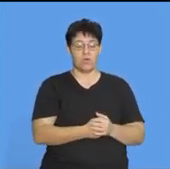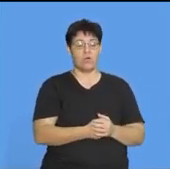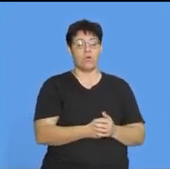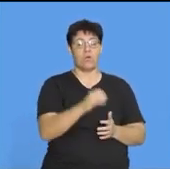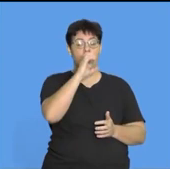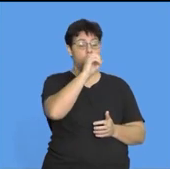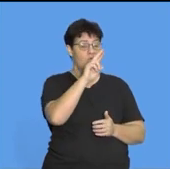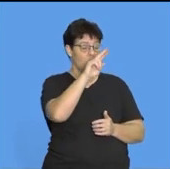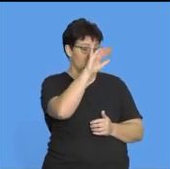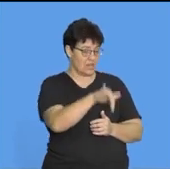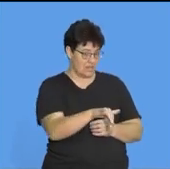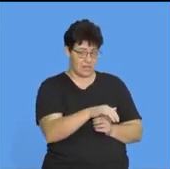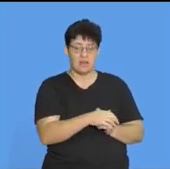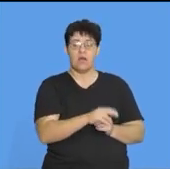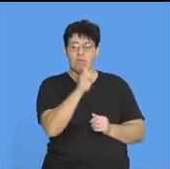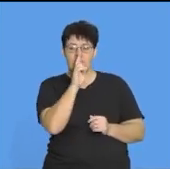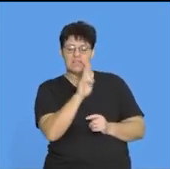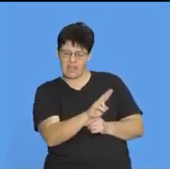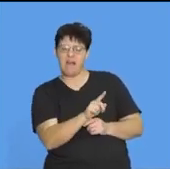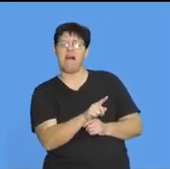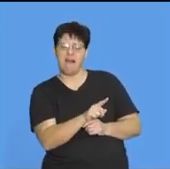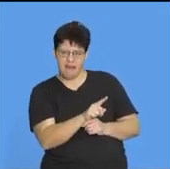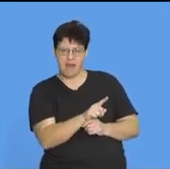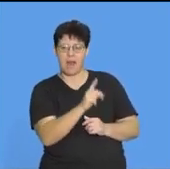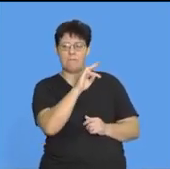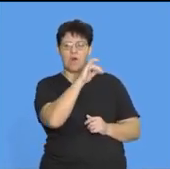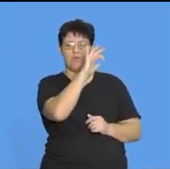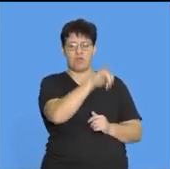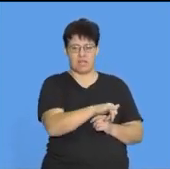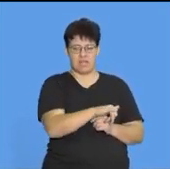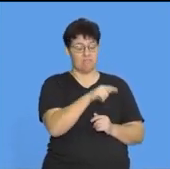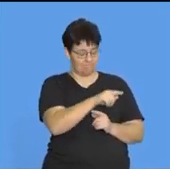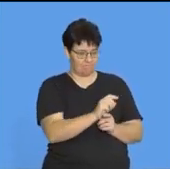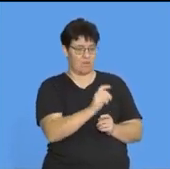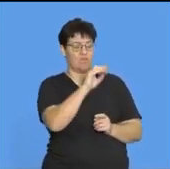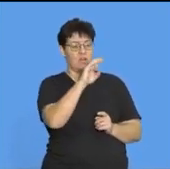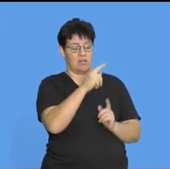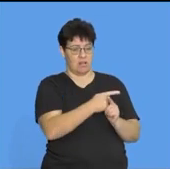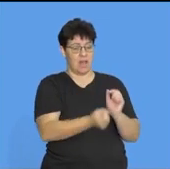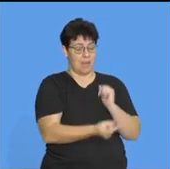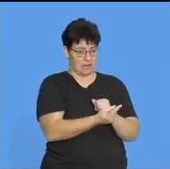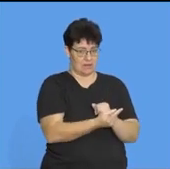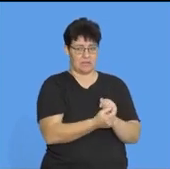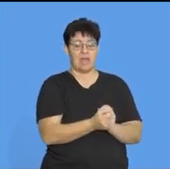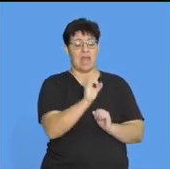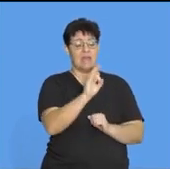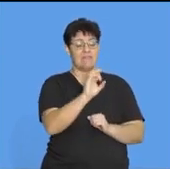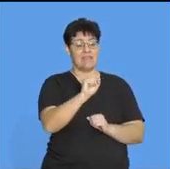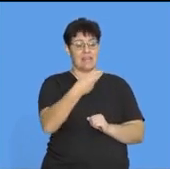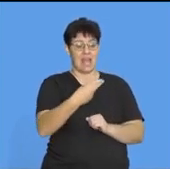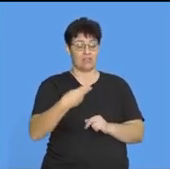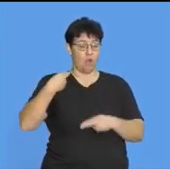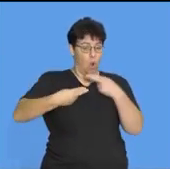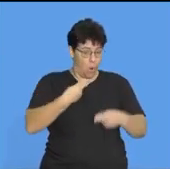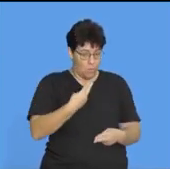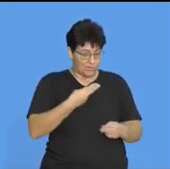that the primary follicle will develop, and this is developing under the influence of the hormone FSH, which we will